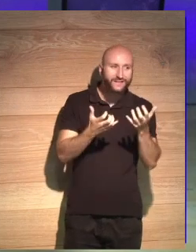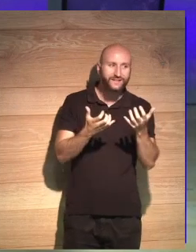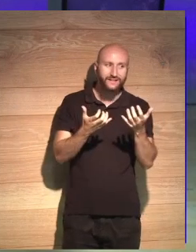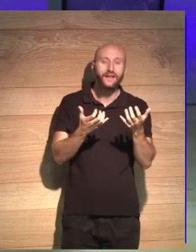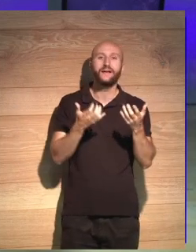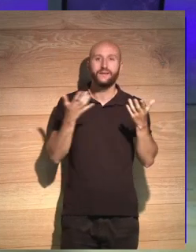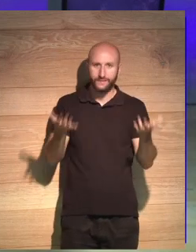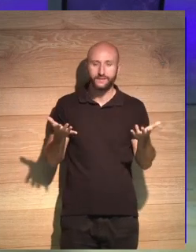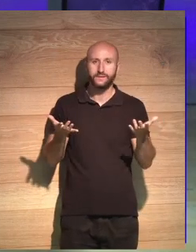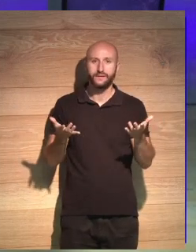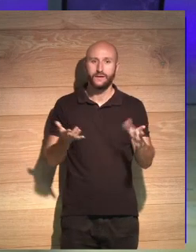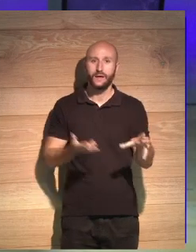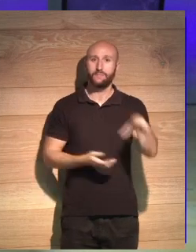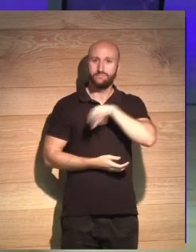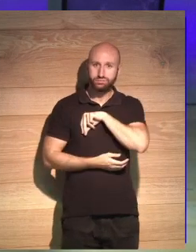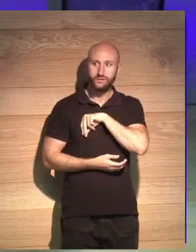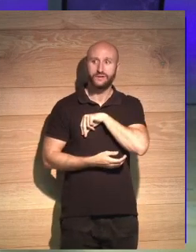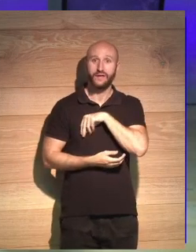risk-reward relationship.